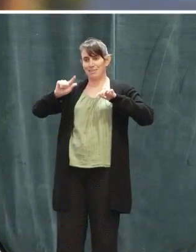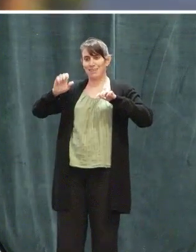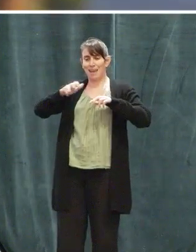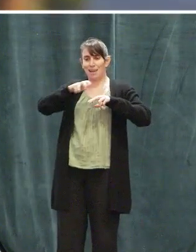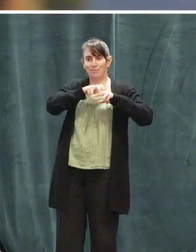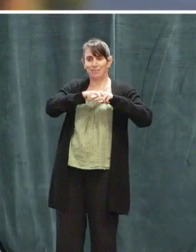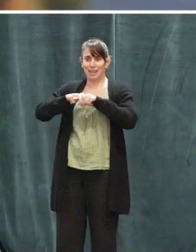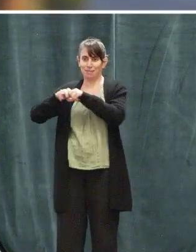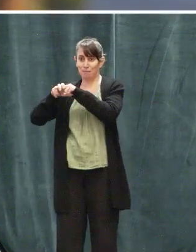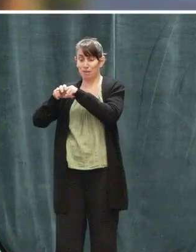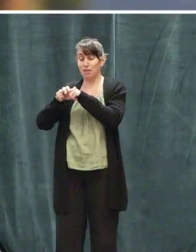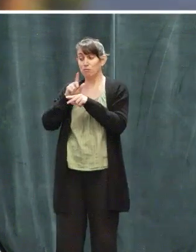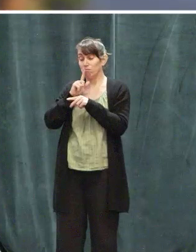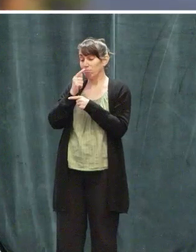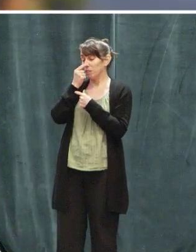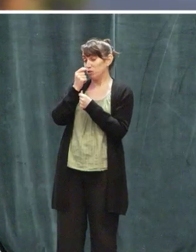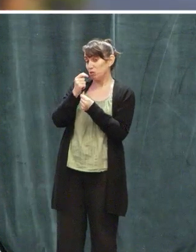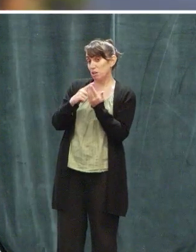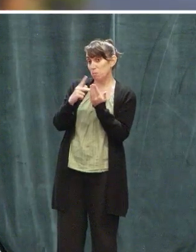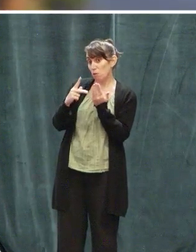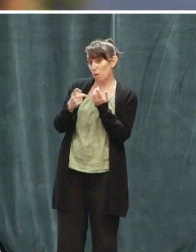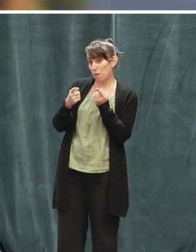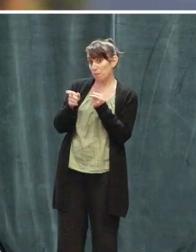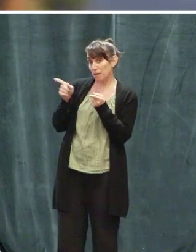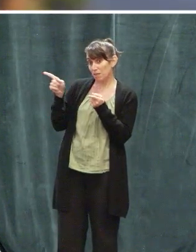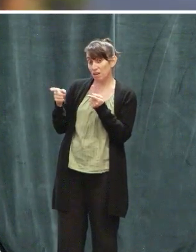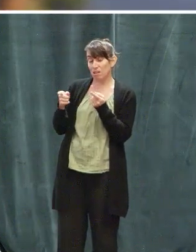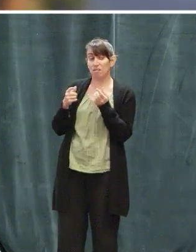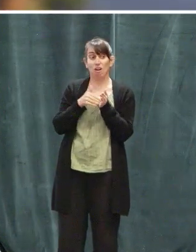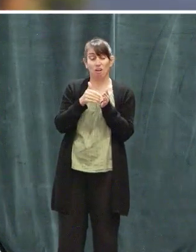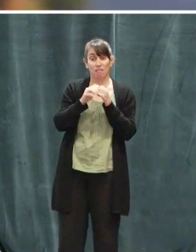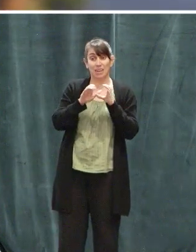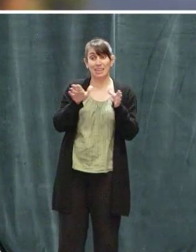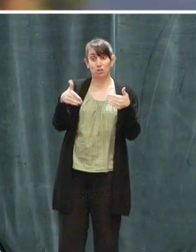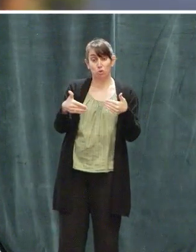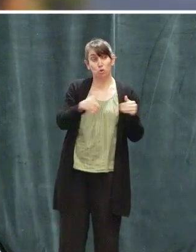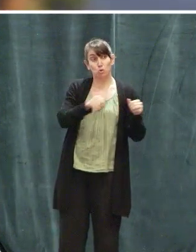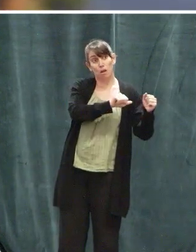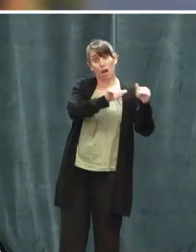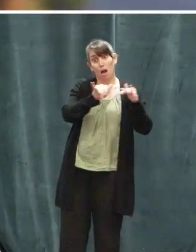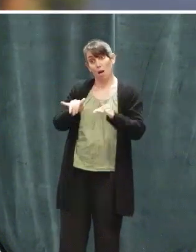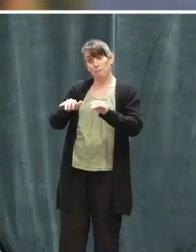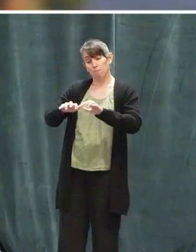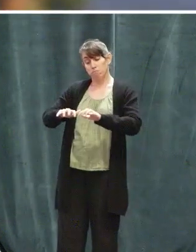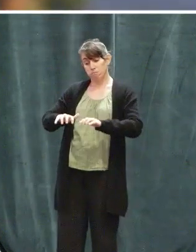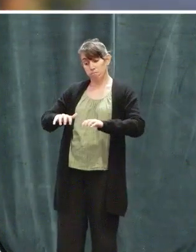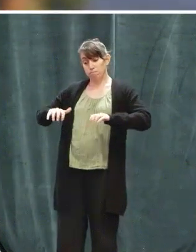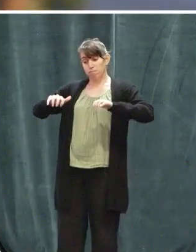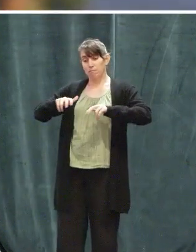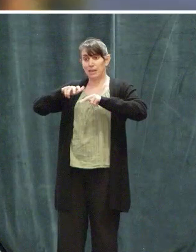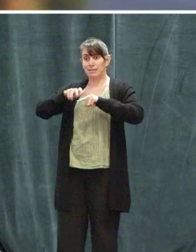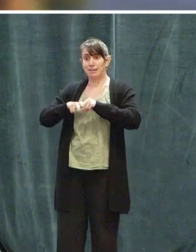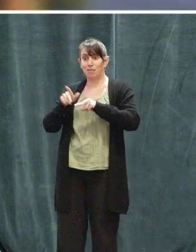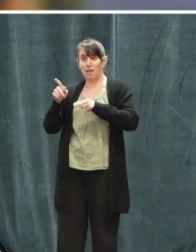program that's happening there today. A lot of times you get classrooms that come into the area and sit, and they'd want to sit and look at the marina. You